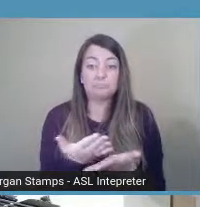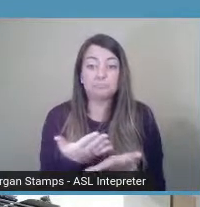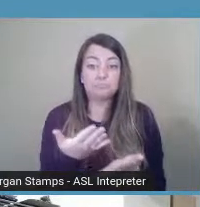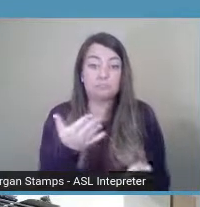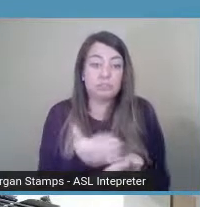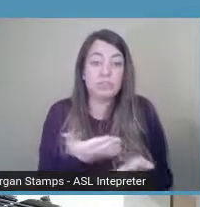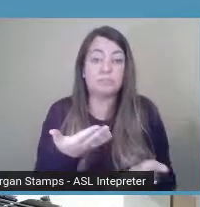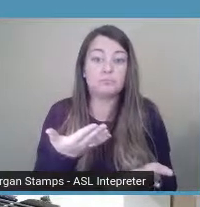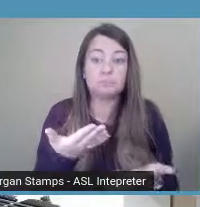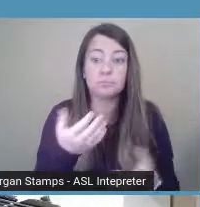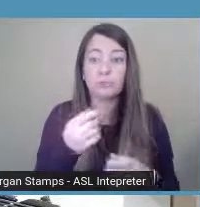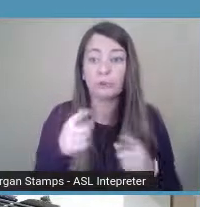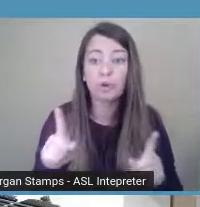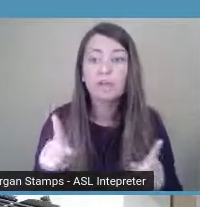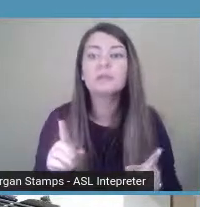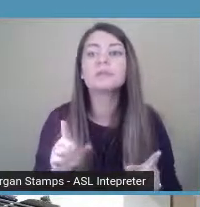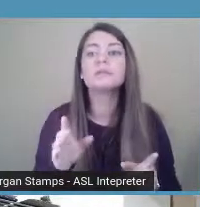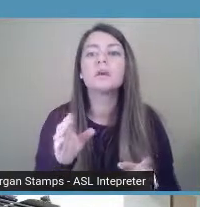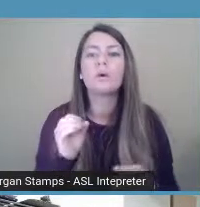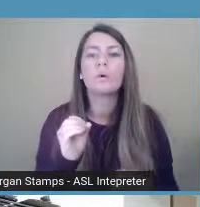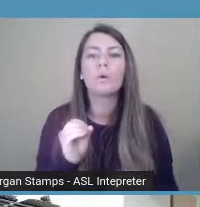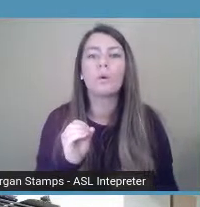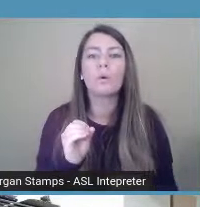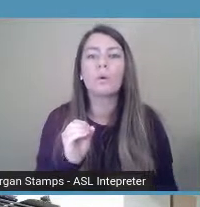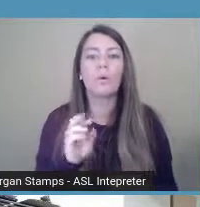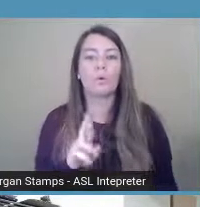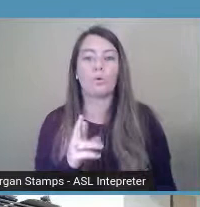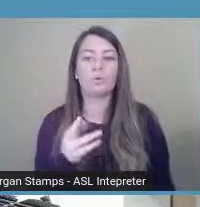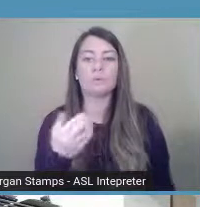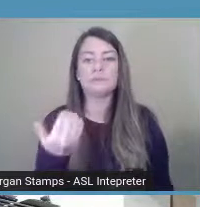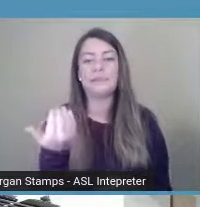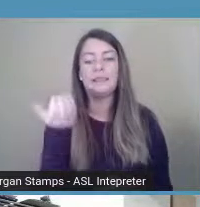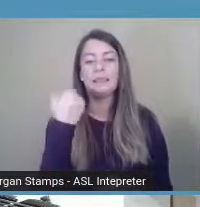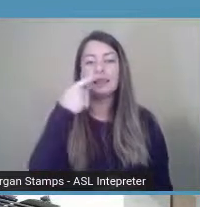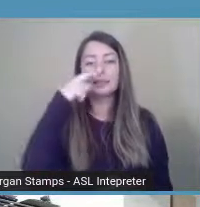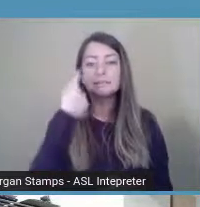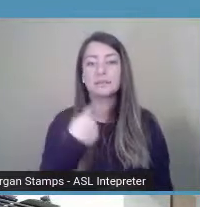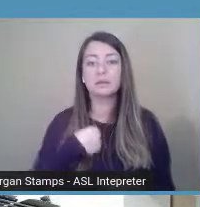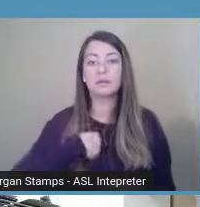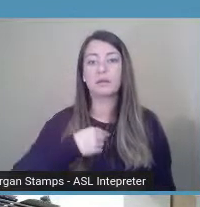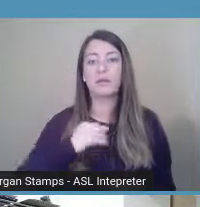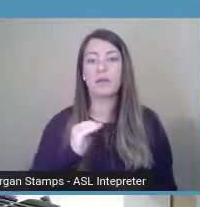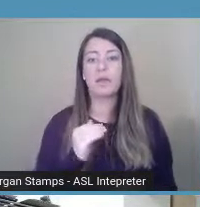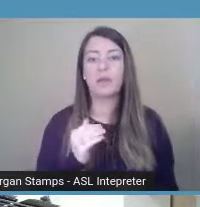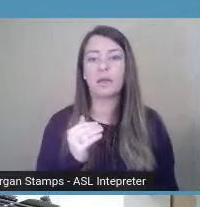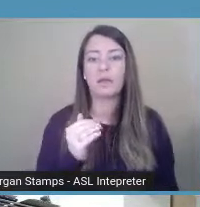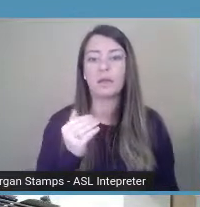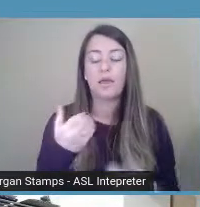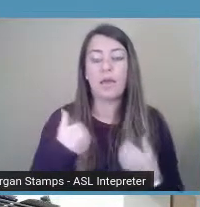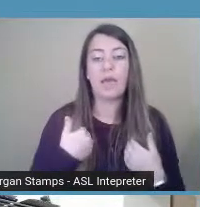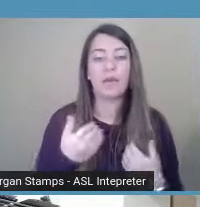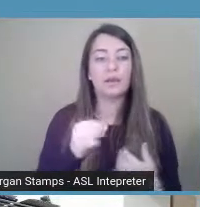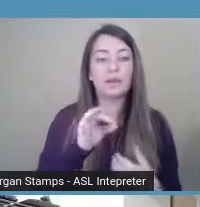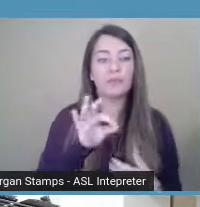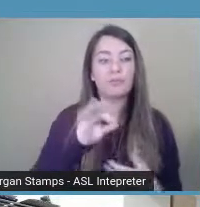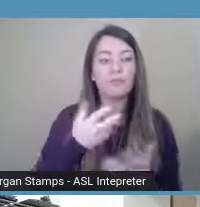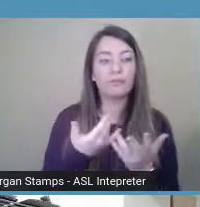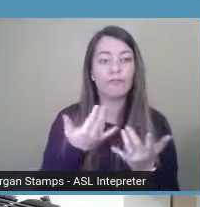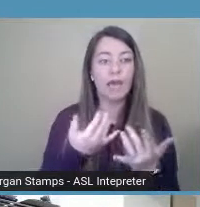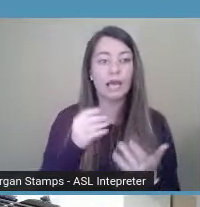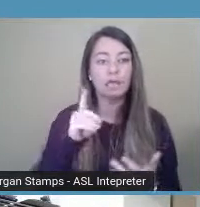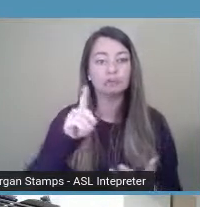times. Our staff and featured guests have been open-minded and always willing to step outside of their comfort zones to